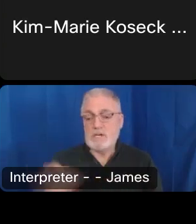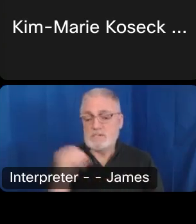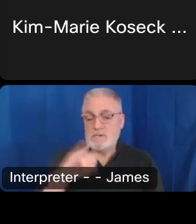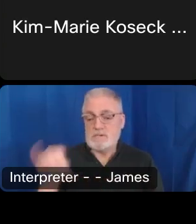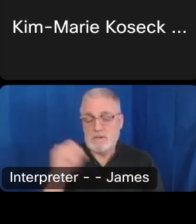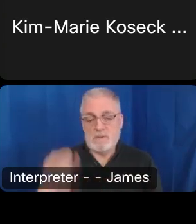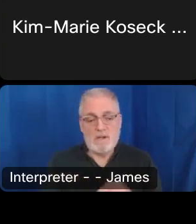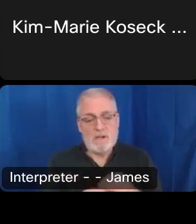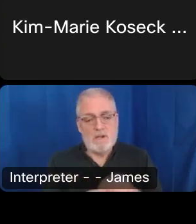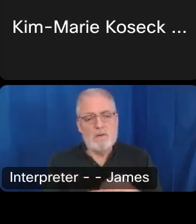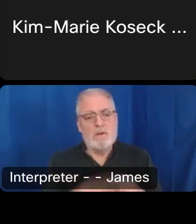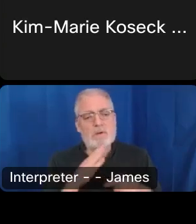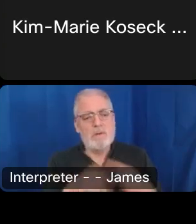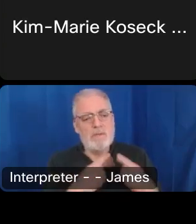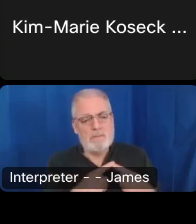workplace?